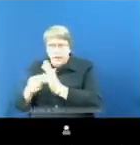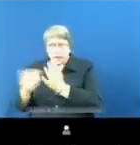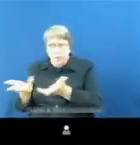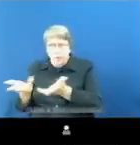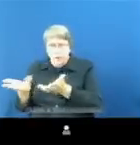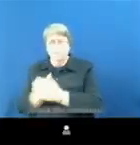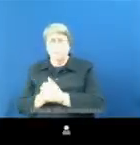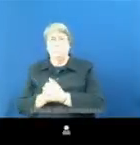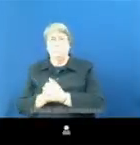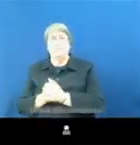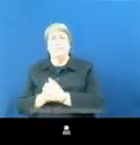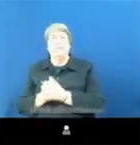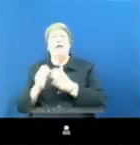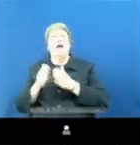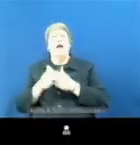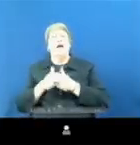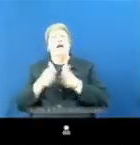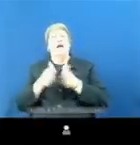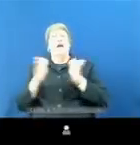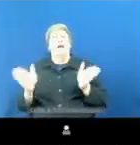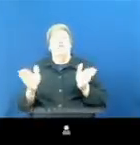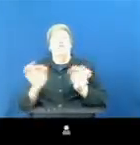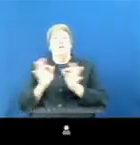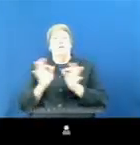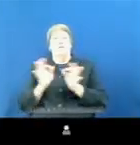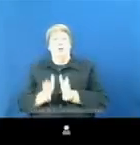Generalist interpreters